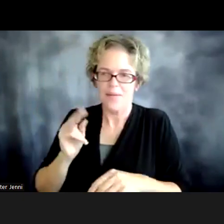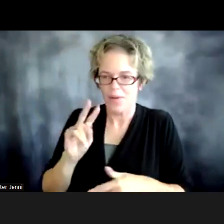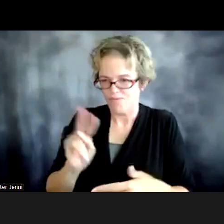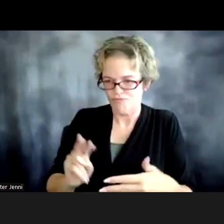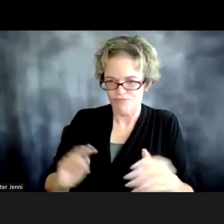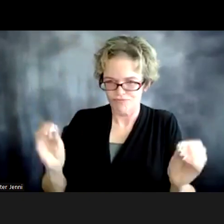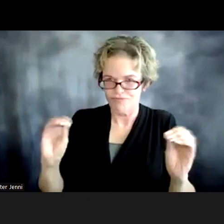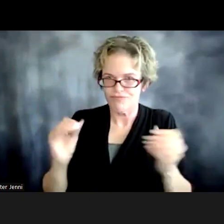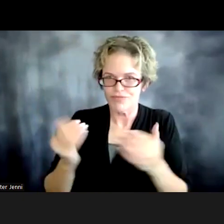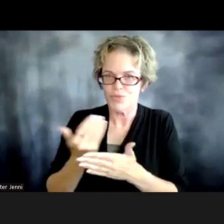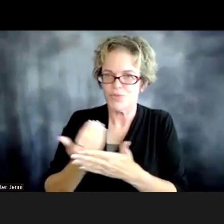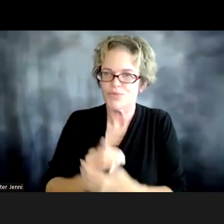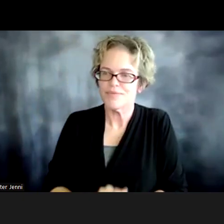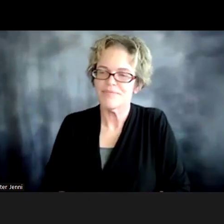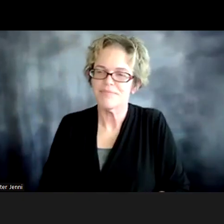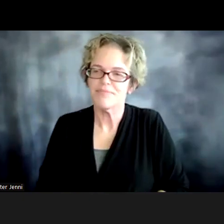anything. Okay.